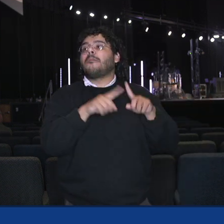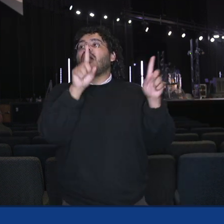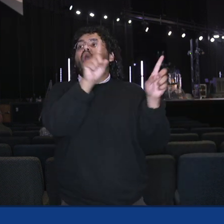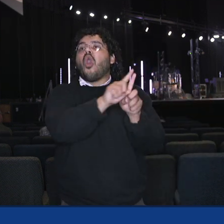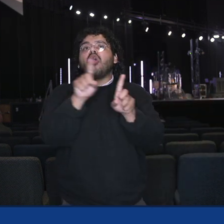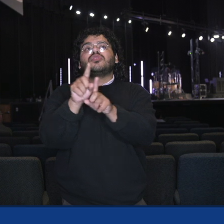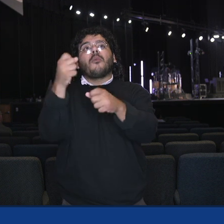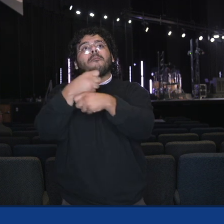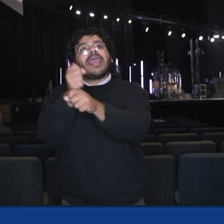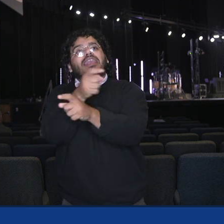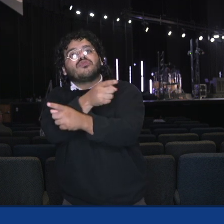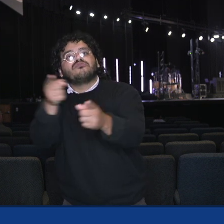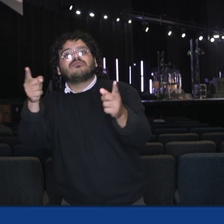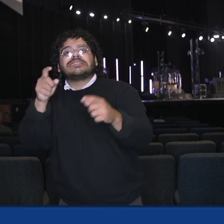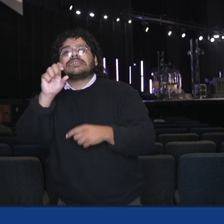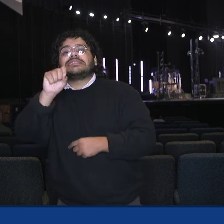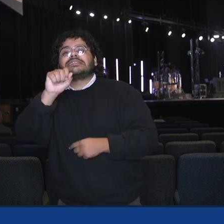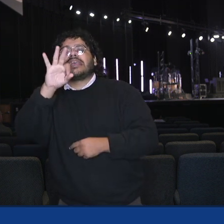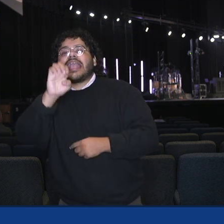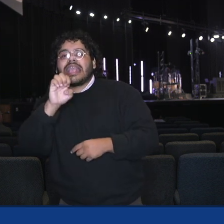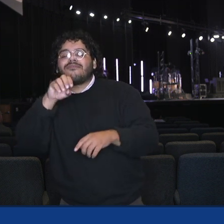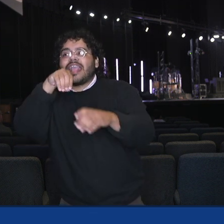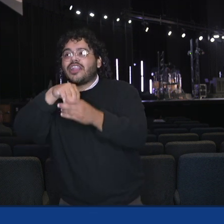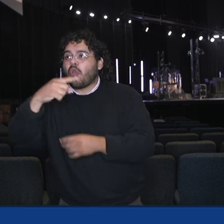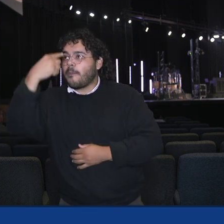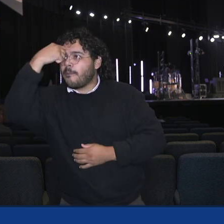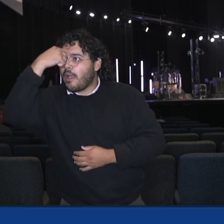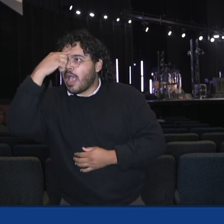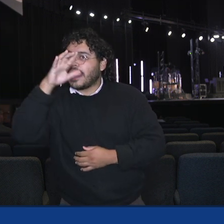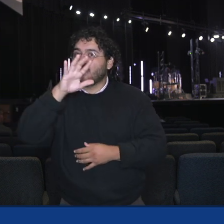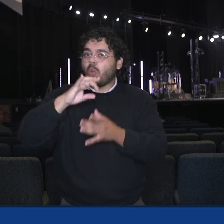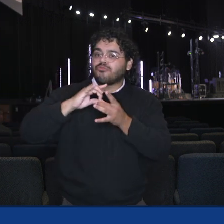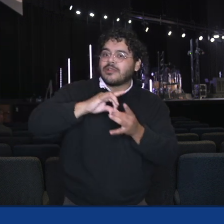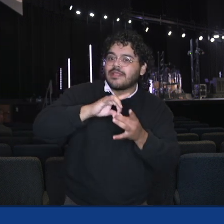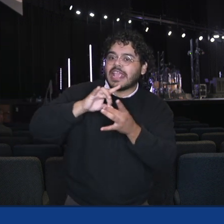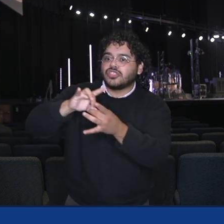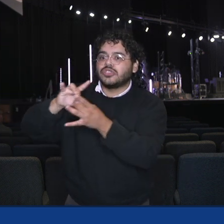your mind, safe in your relationships, safe in your society.